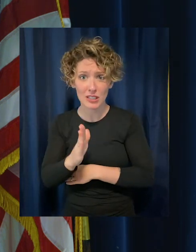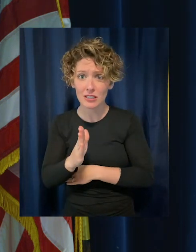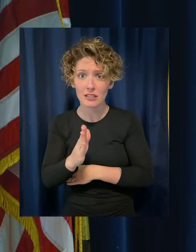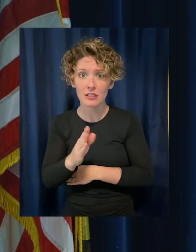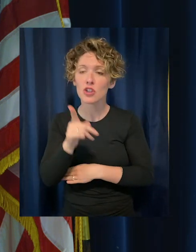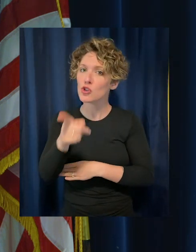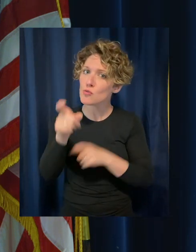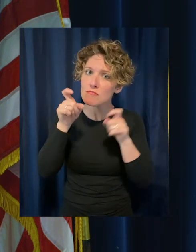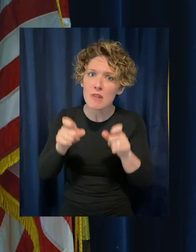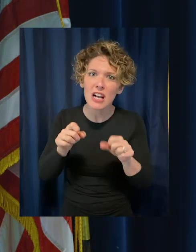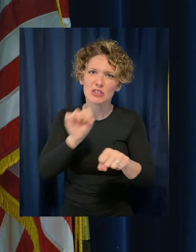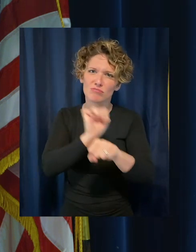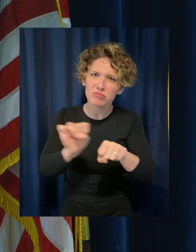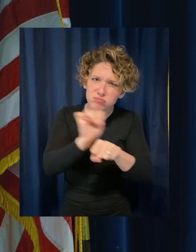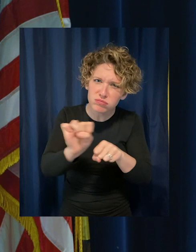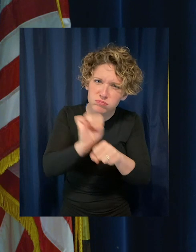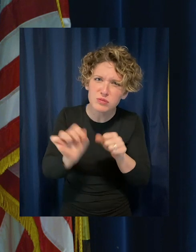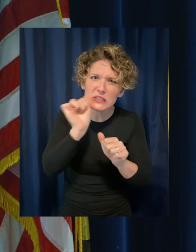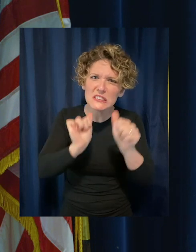want.